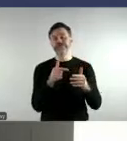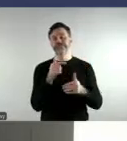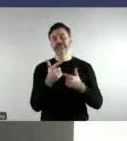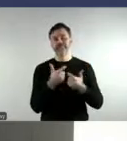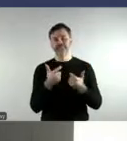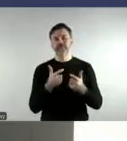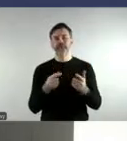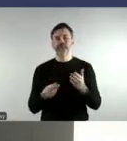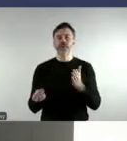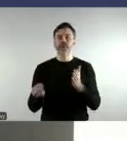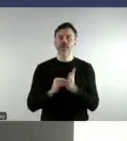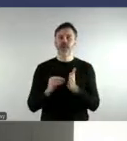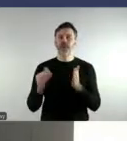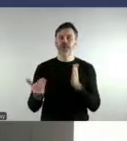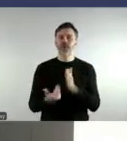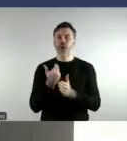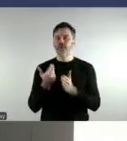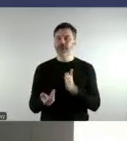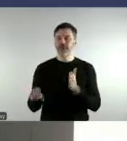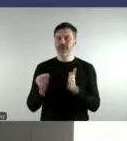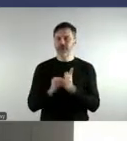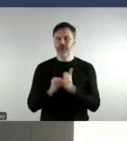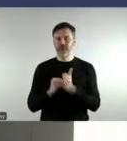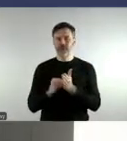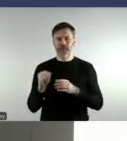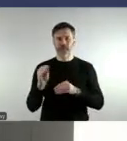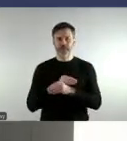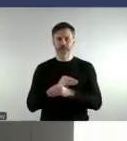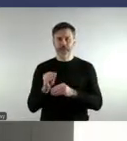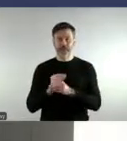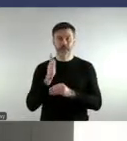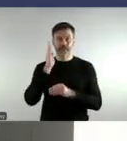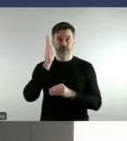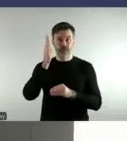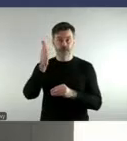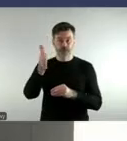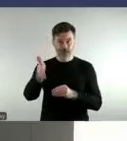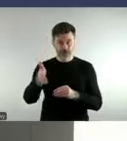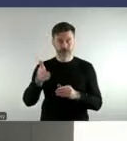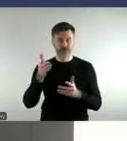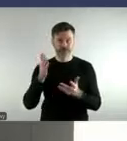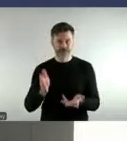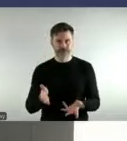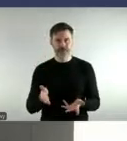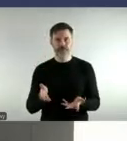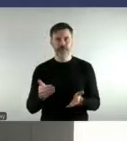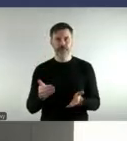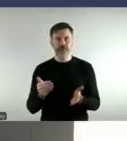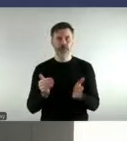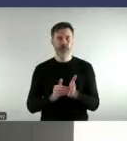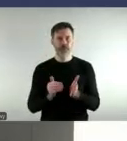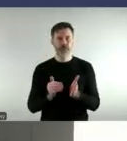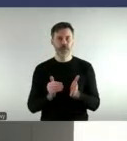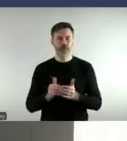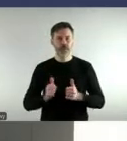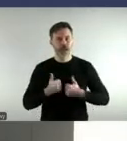was expanded during the updated version with new materials,